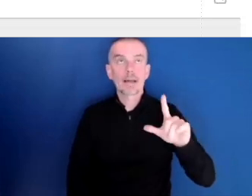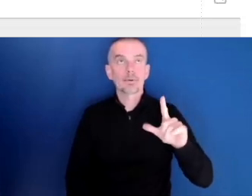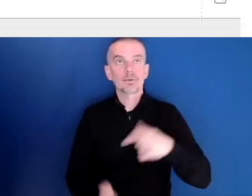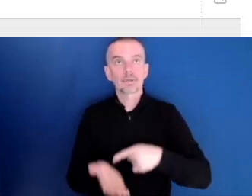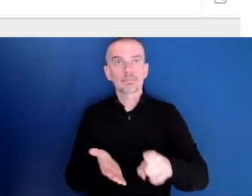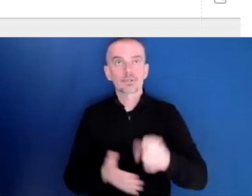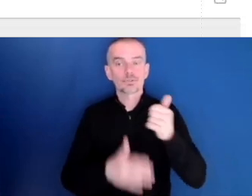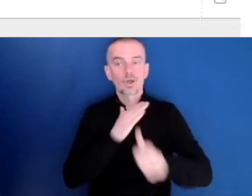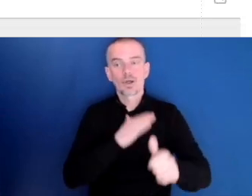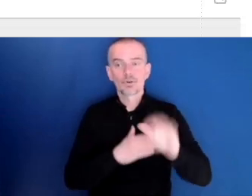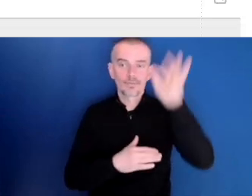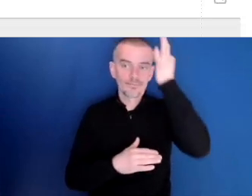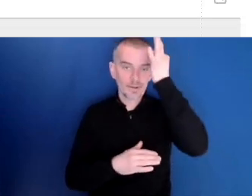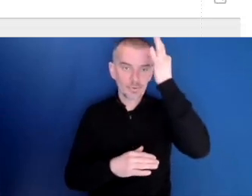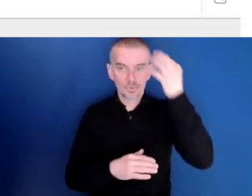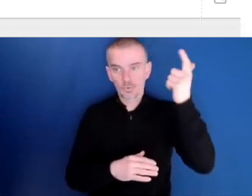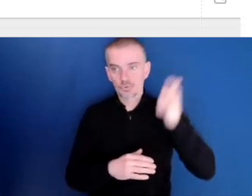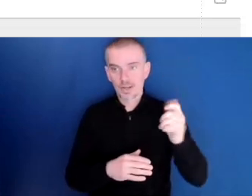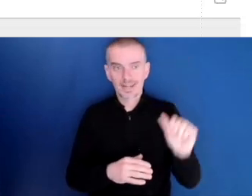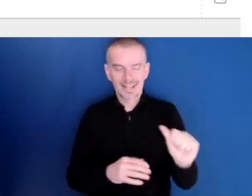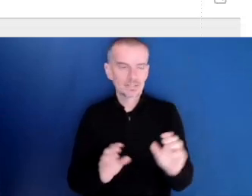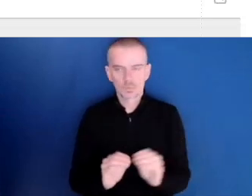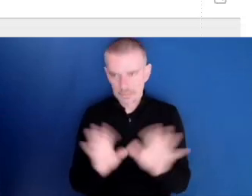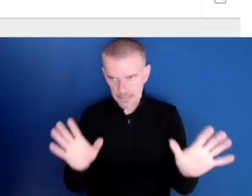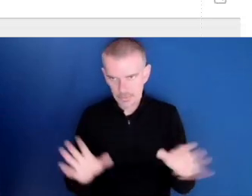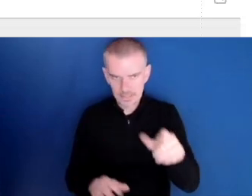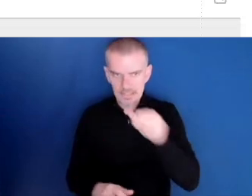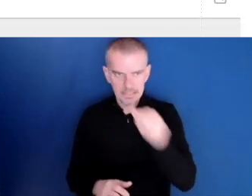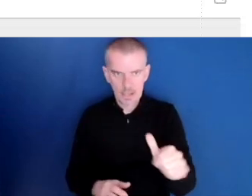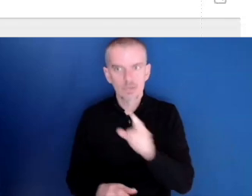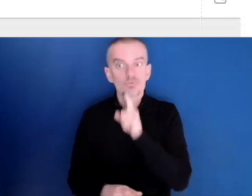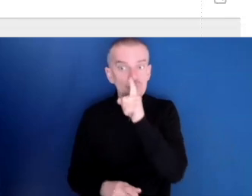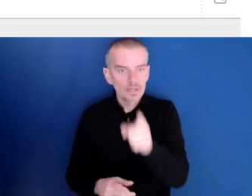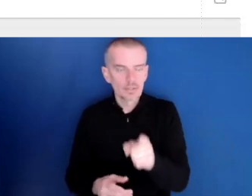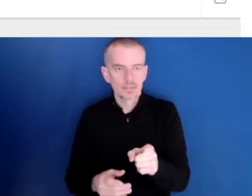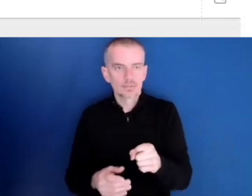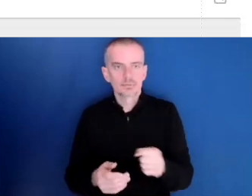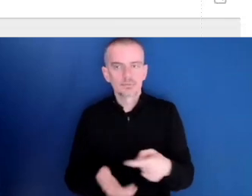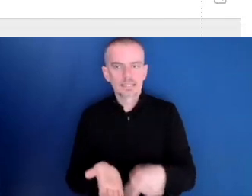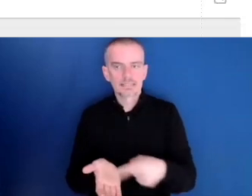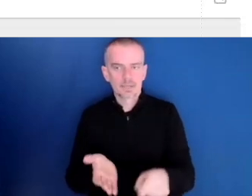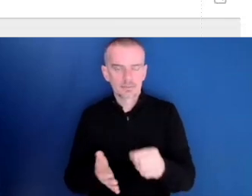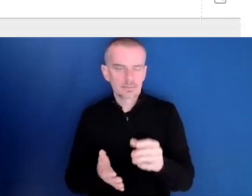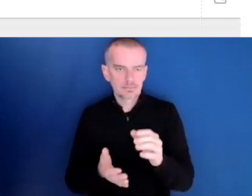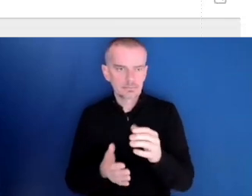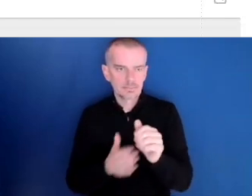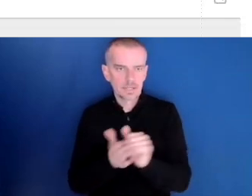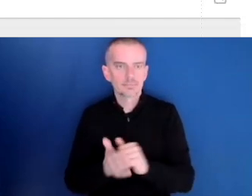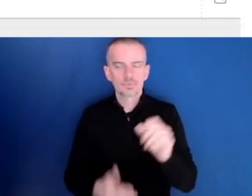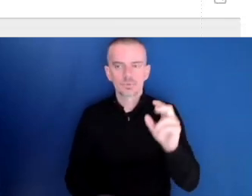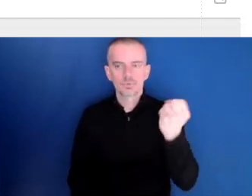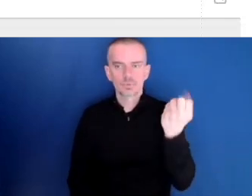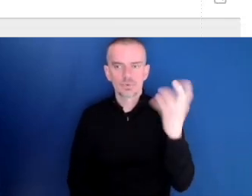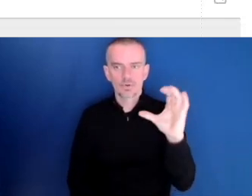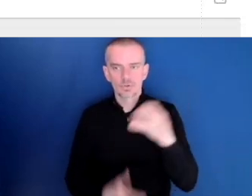right? So it's very clear that this is not a real expense account. And so this was $1,200. And I need to show that I spent